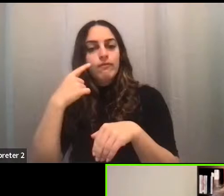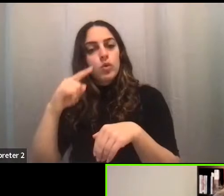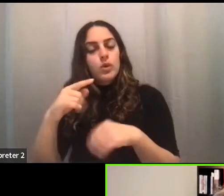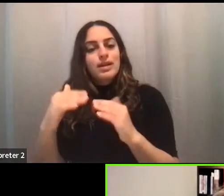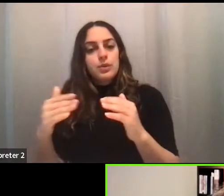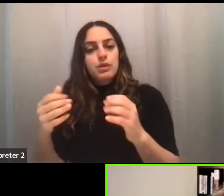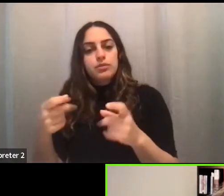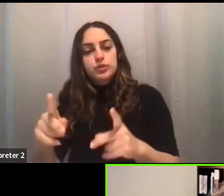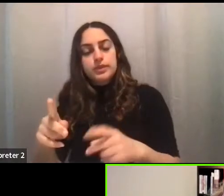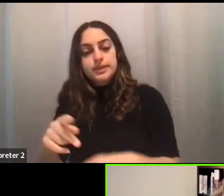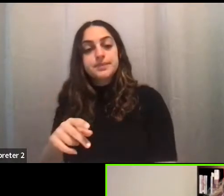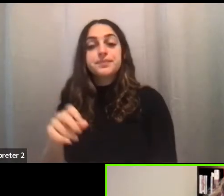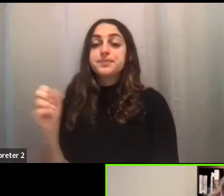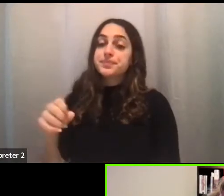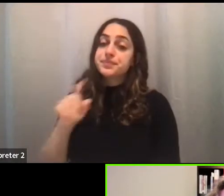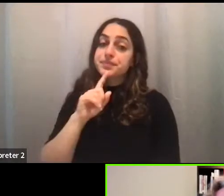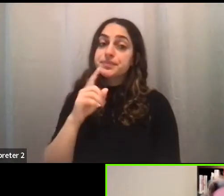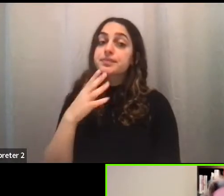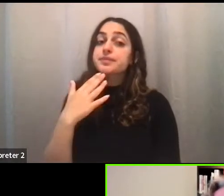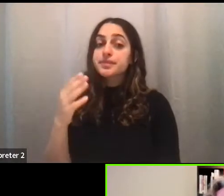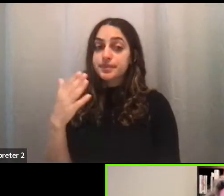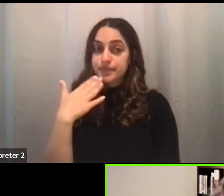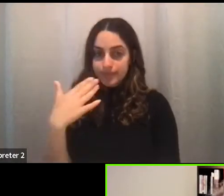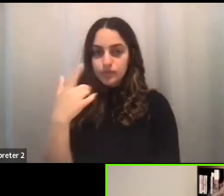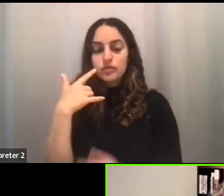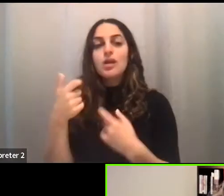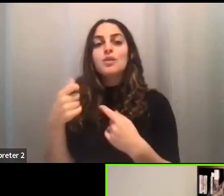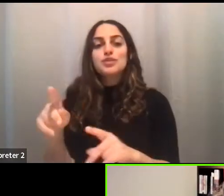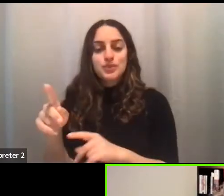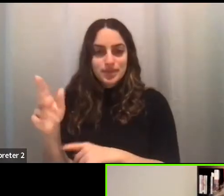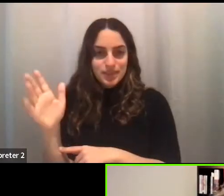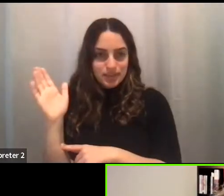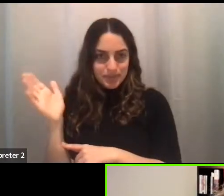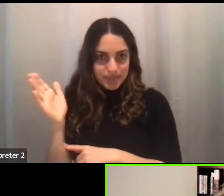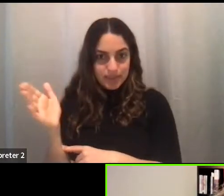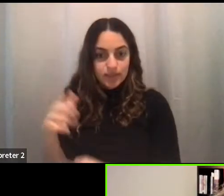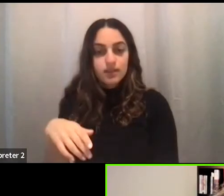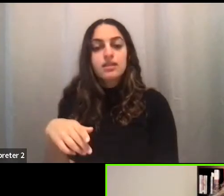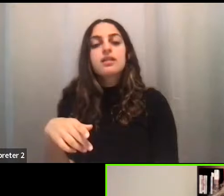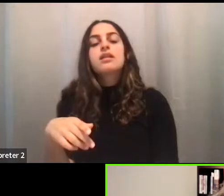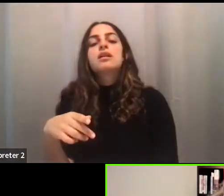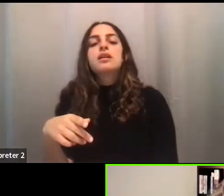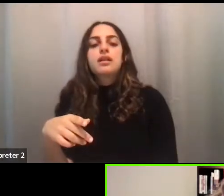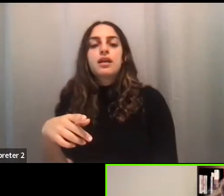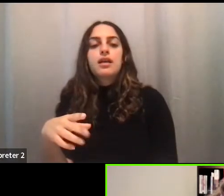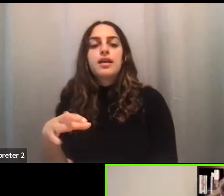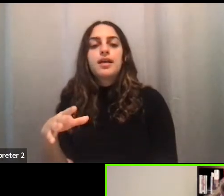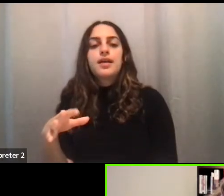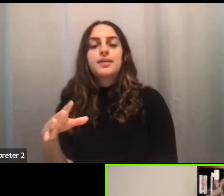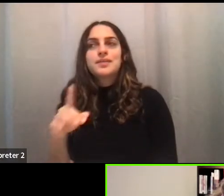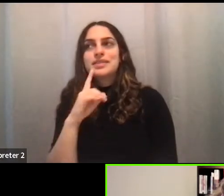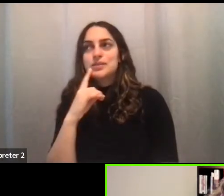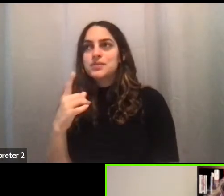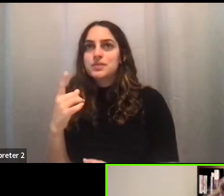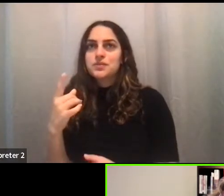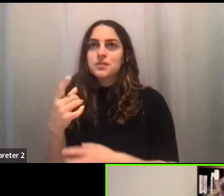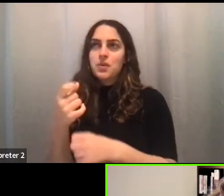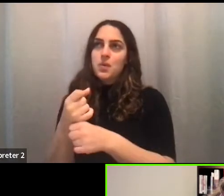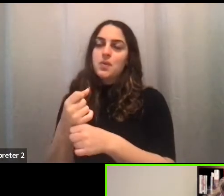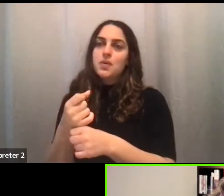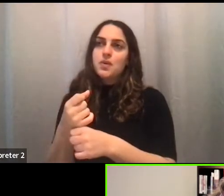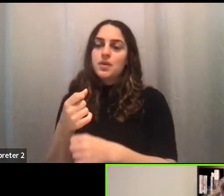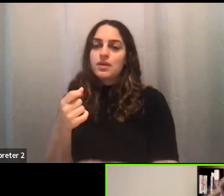sure so um thank you for the opportunity to speak um the short of it is that